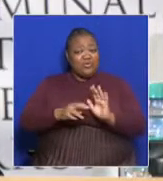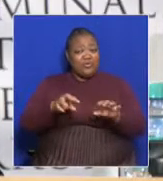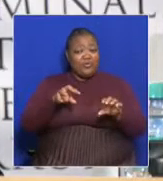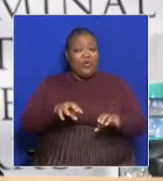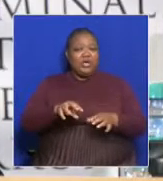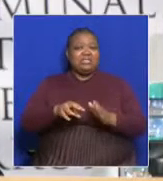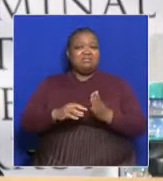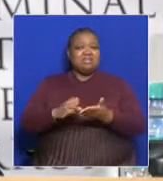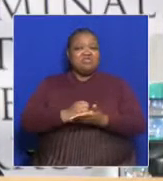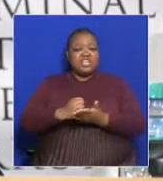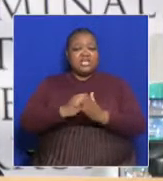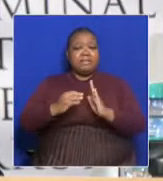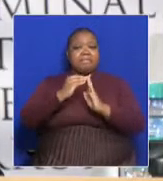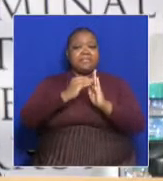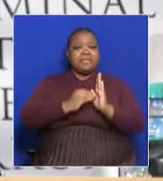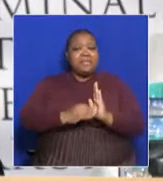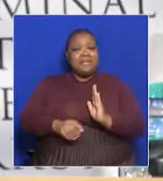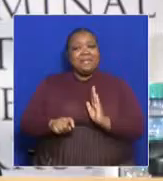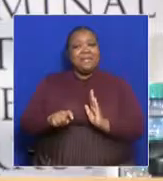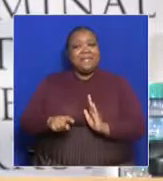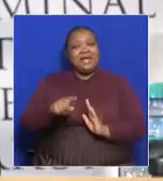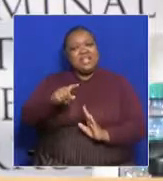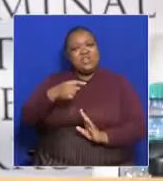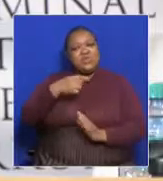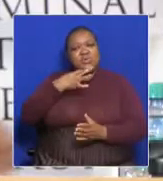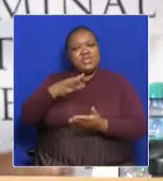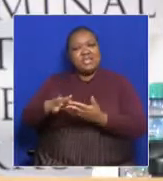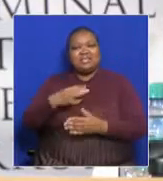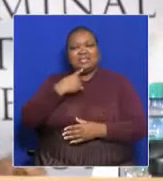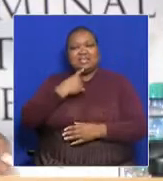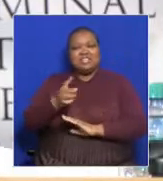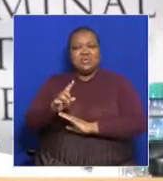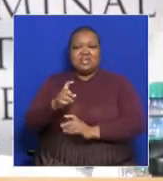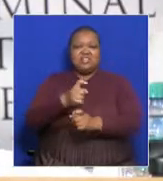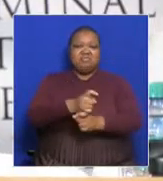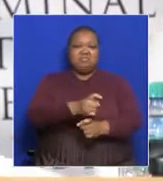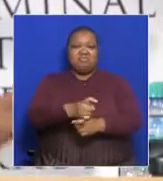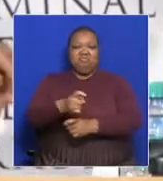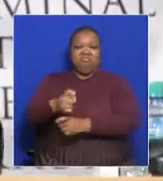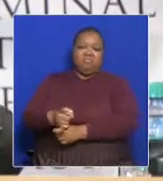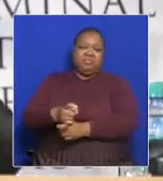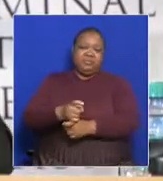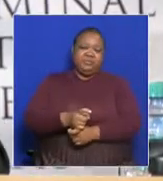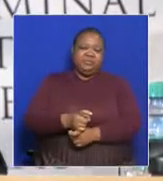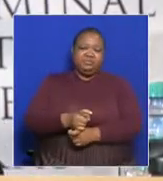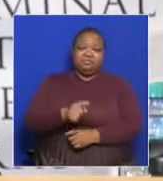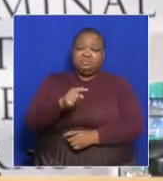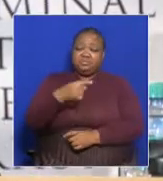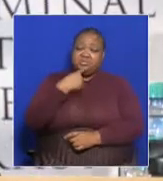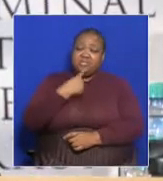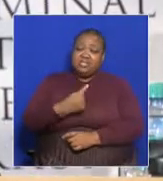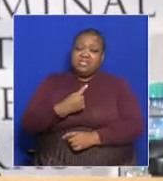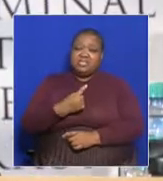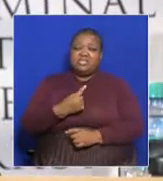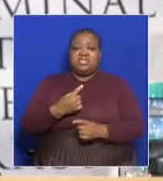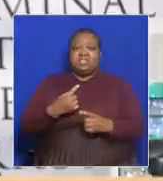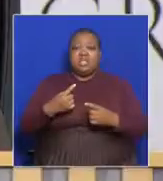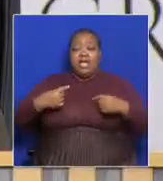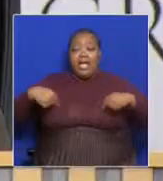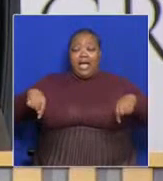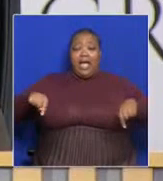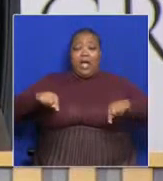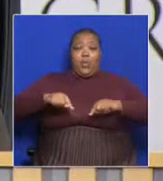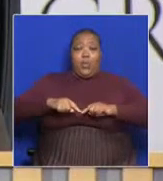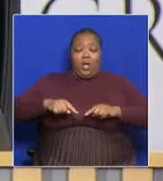what you suggest, which you say they refused to take, you said they were hour seizures. Yes. Who's the